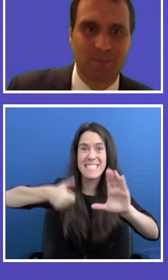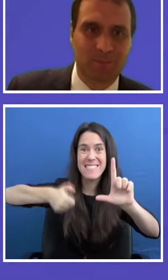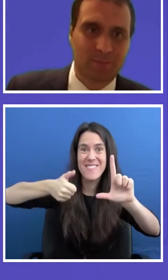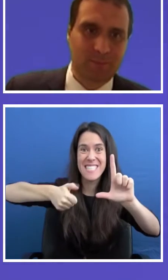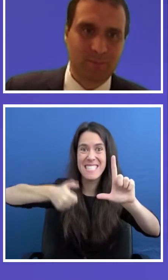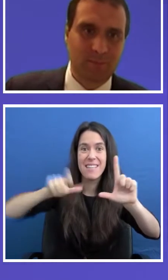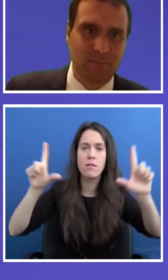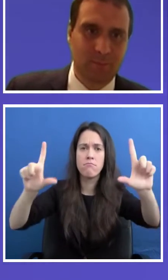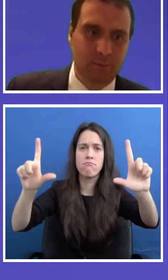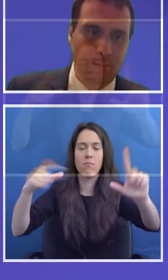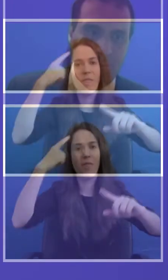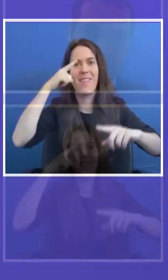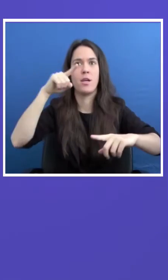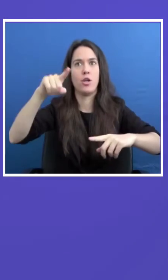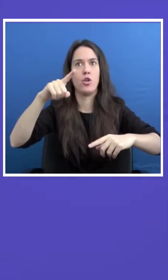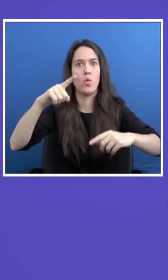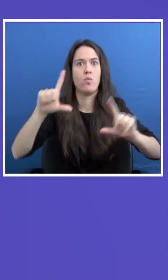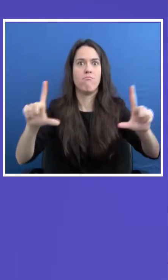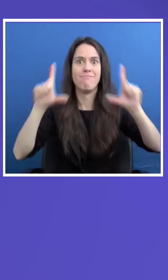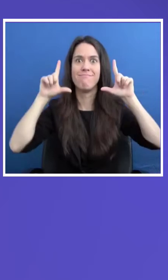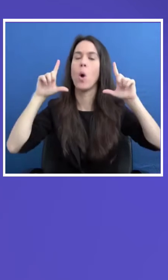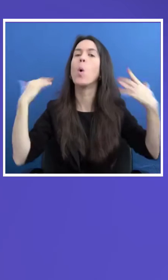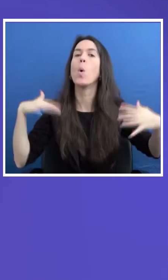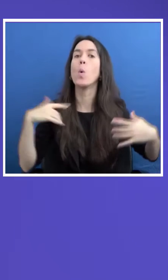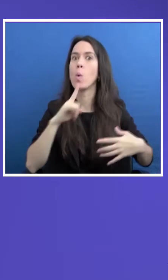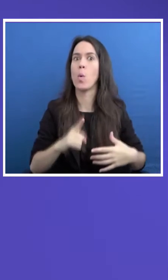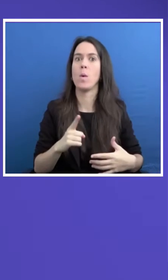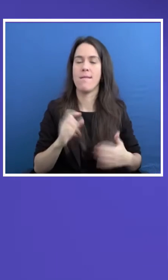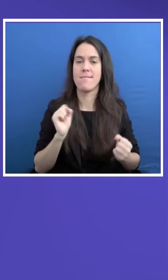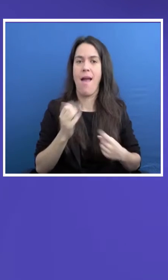TV anchor, you have a great role to play at this stage.